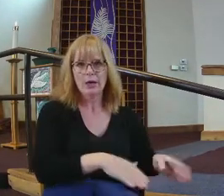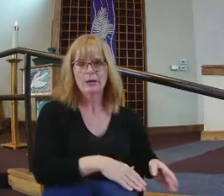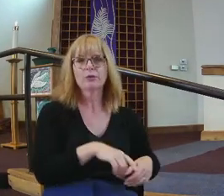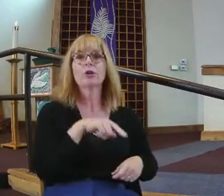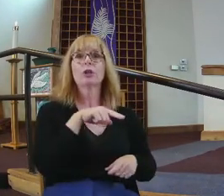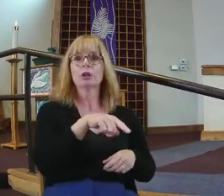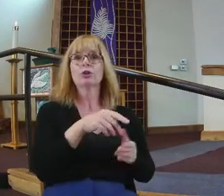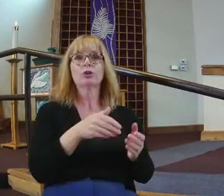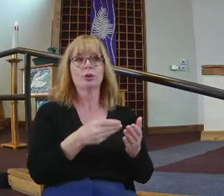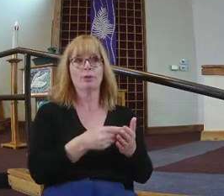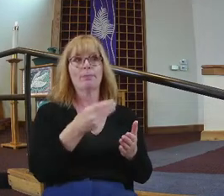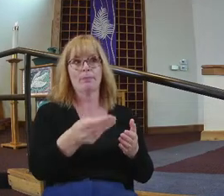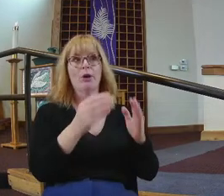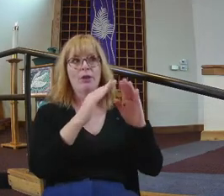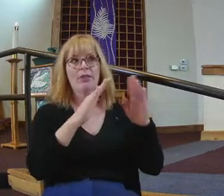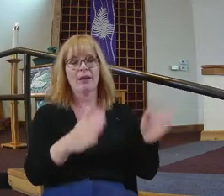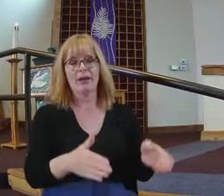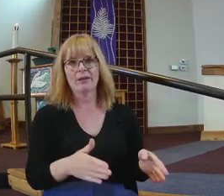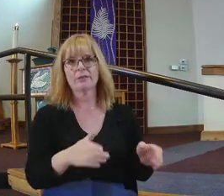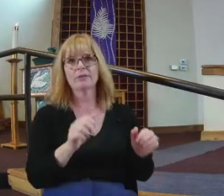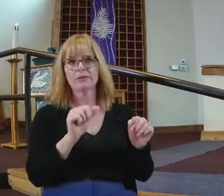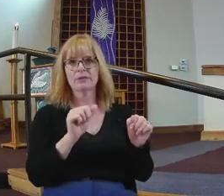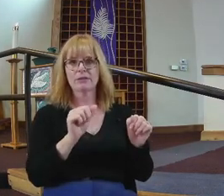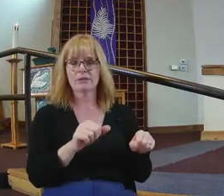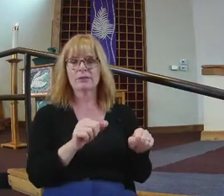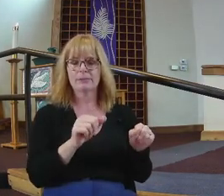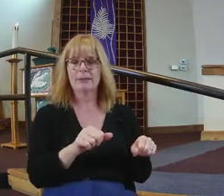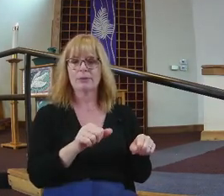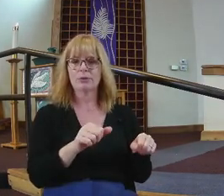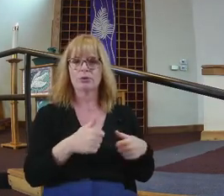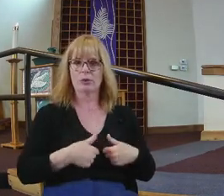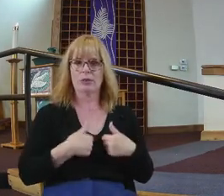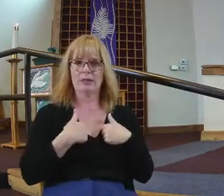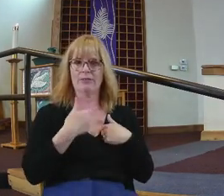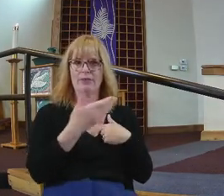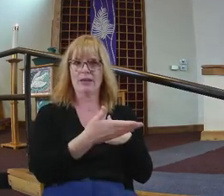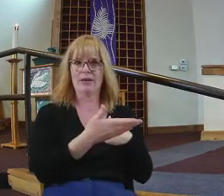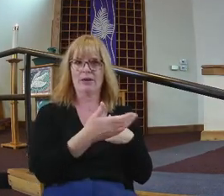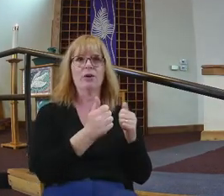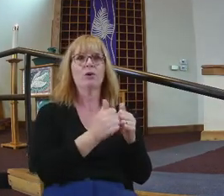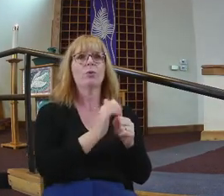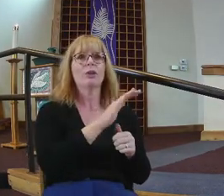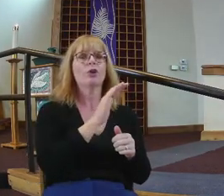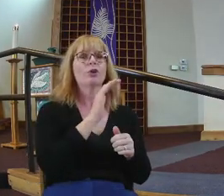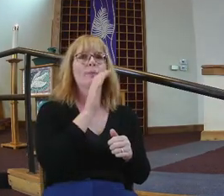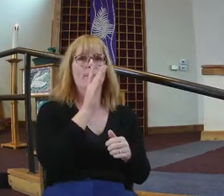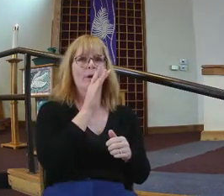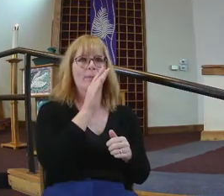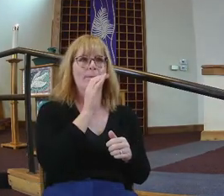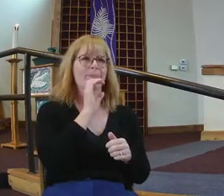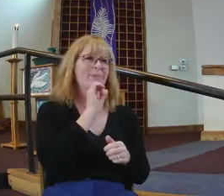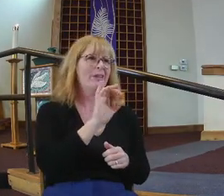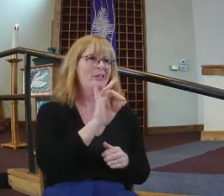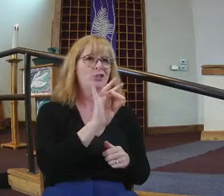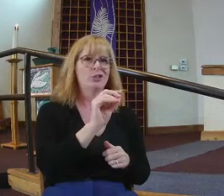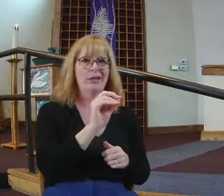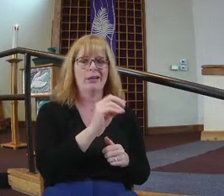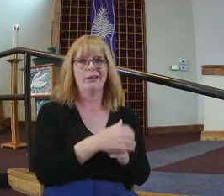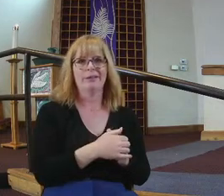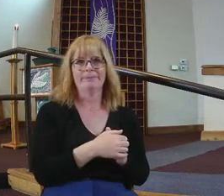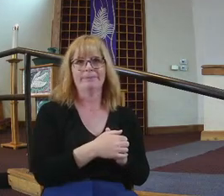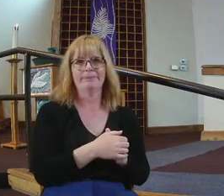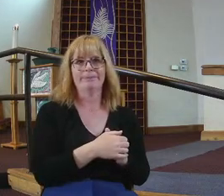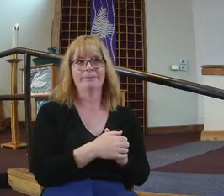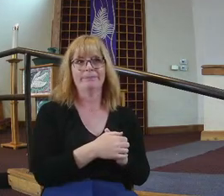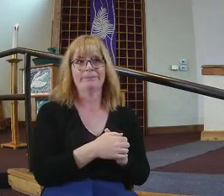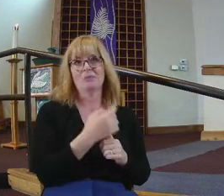so that it would accommodate her and her 80-something-year-old mom. And on a